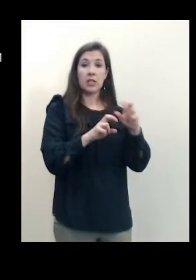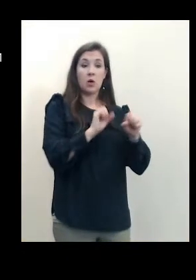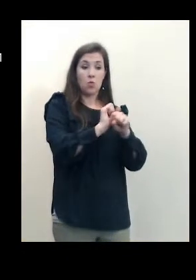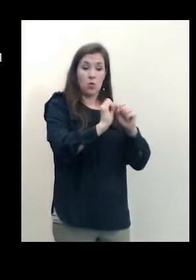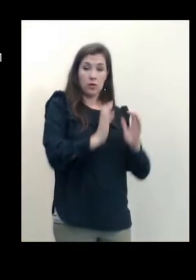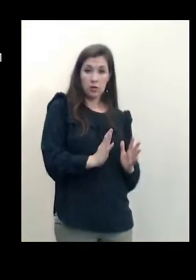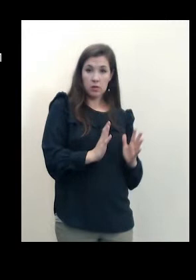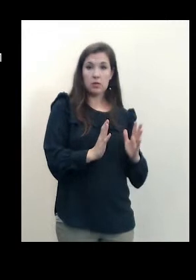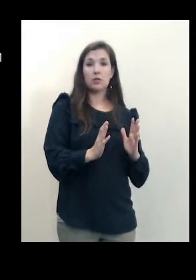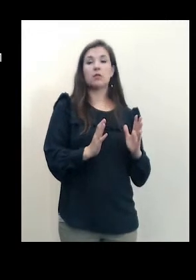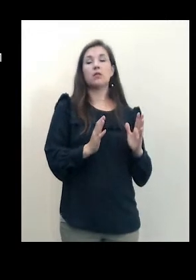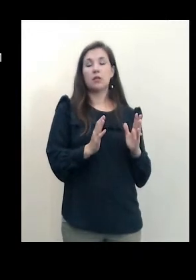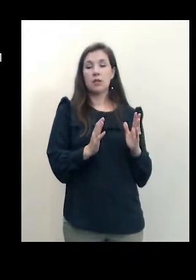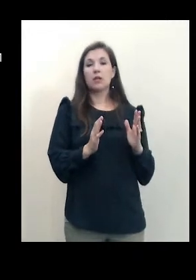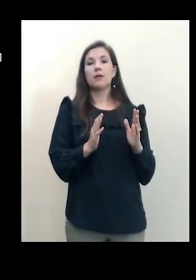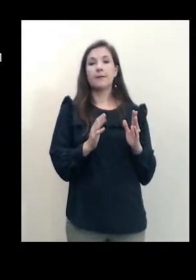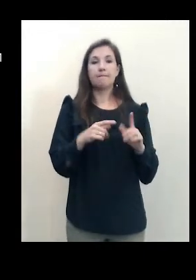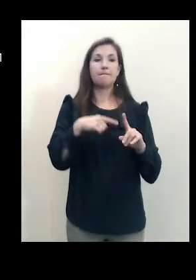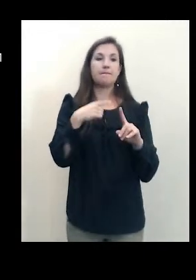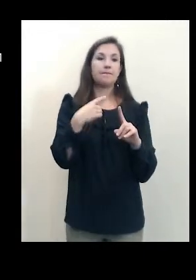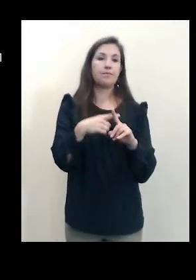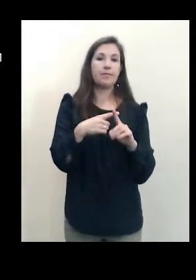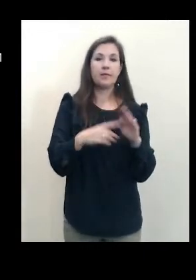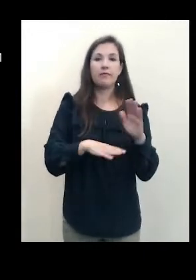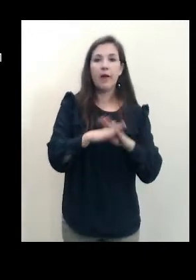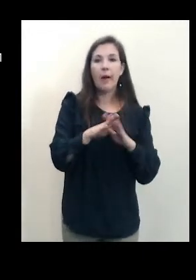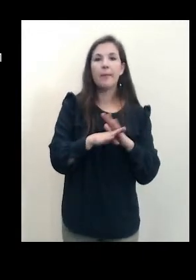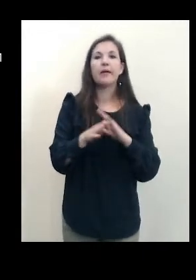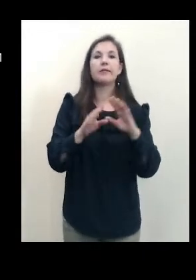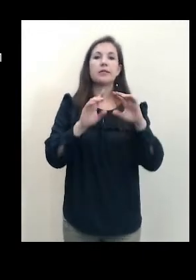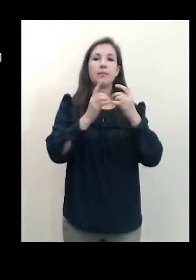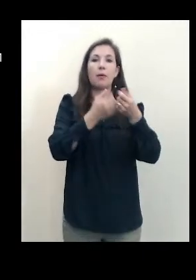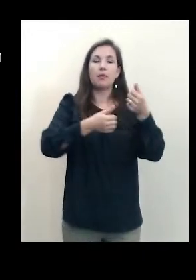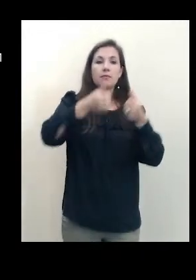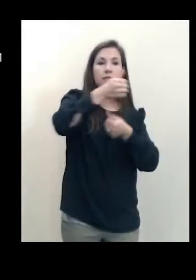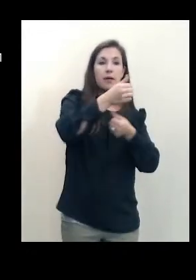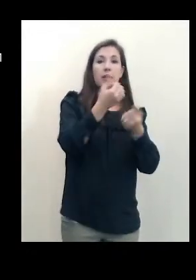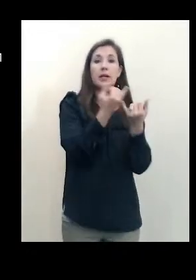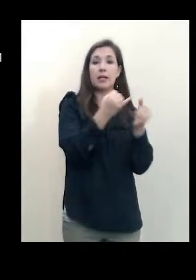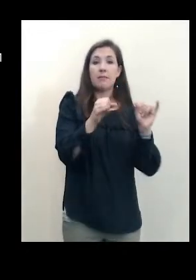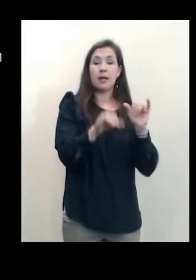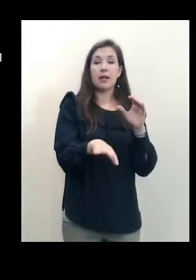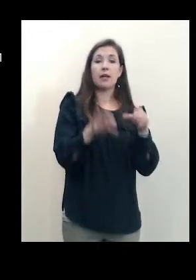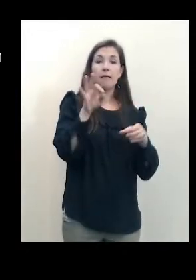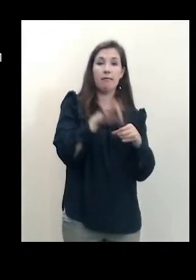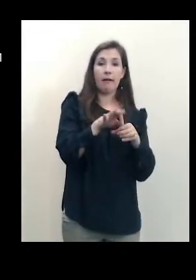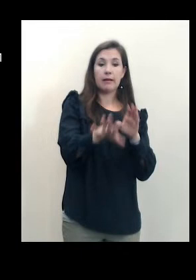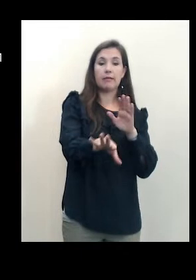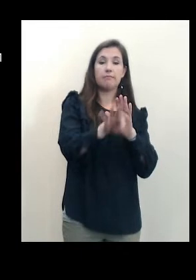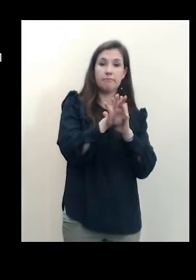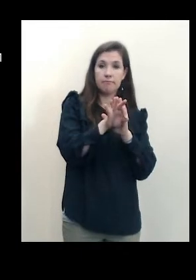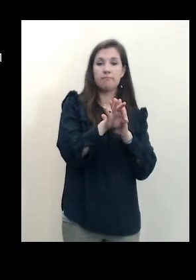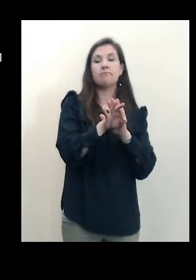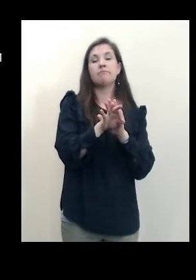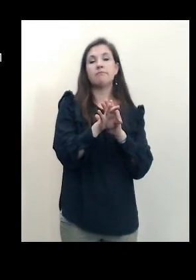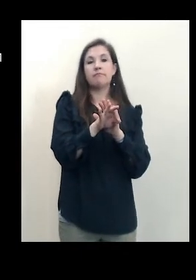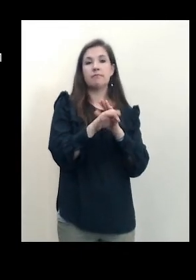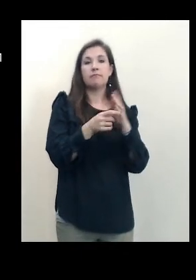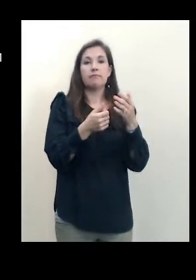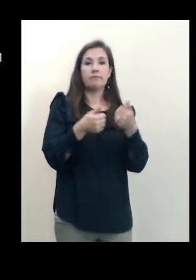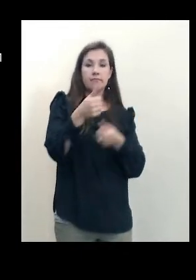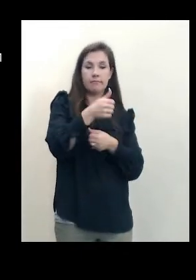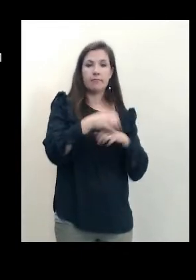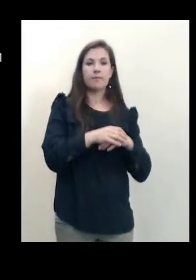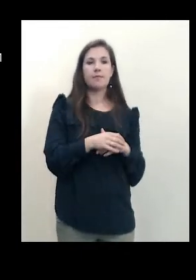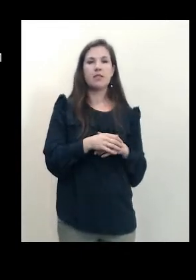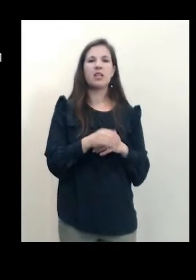county workforce. Given the positive developments, department heads, including independently elected officials, were asked to submit justifications for new